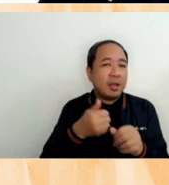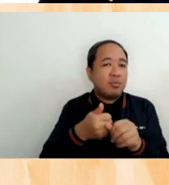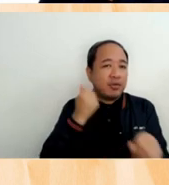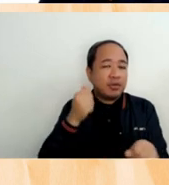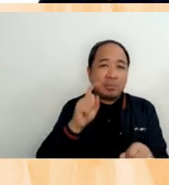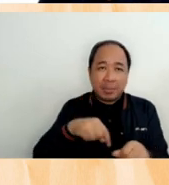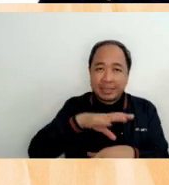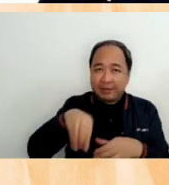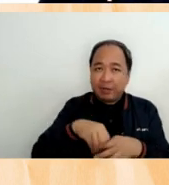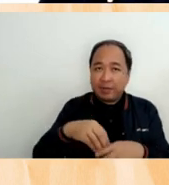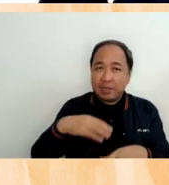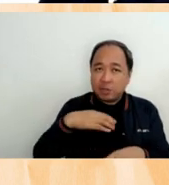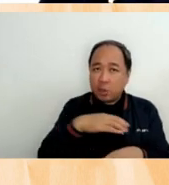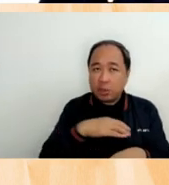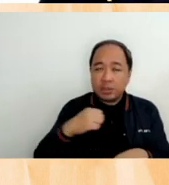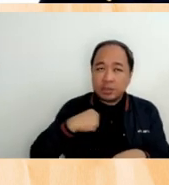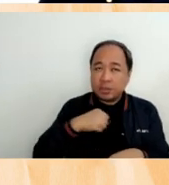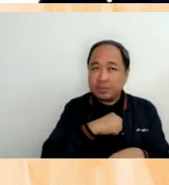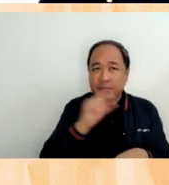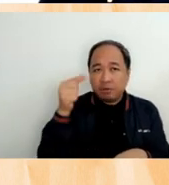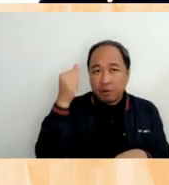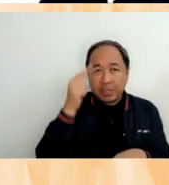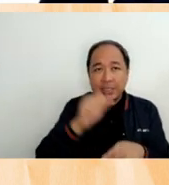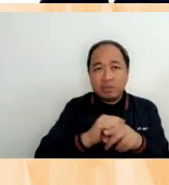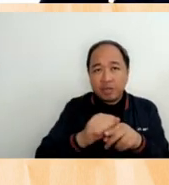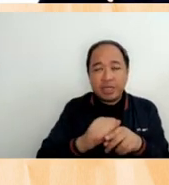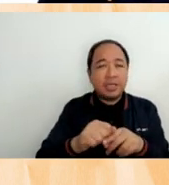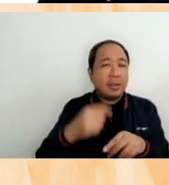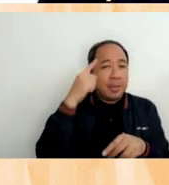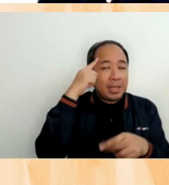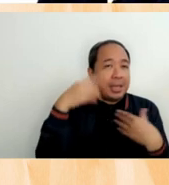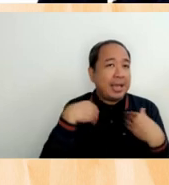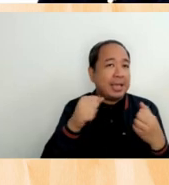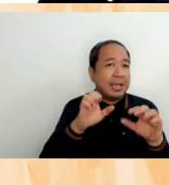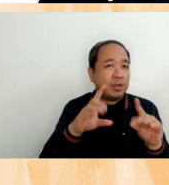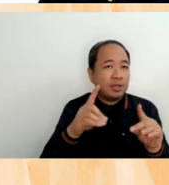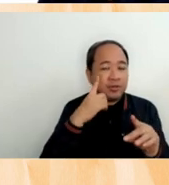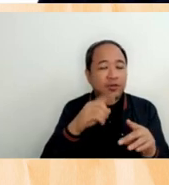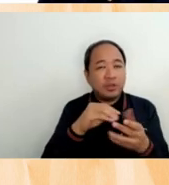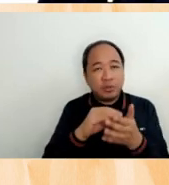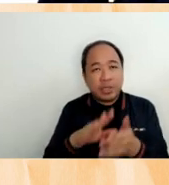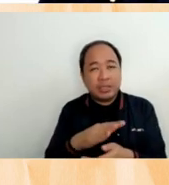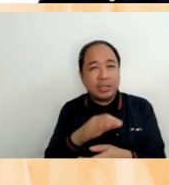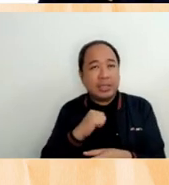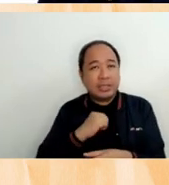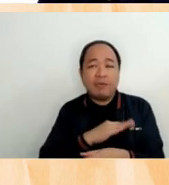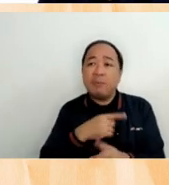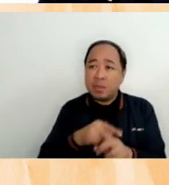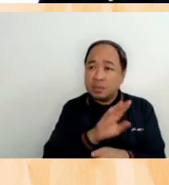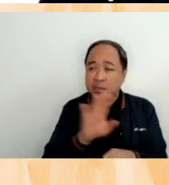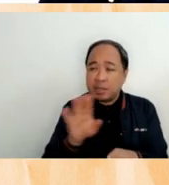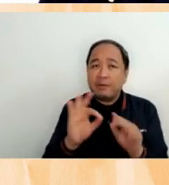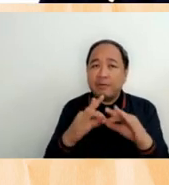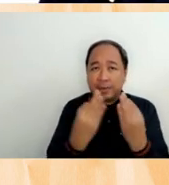And it should also be a conscious effort to address the problems of our students by working as a team and collaborating with